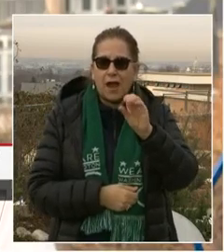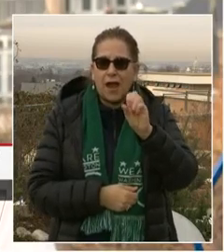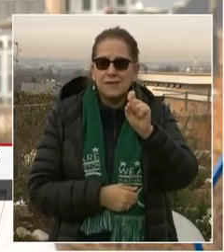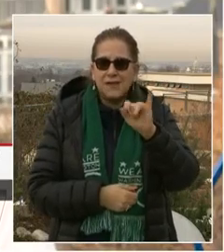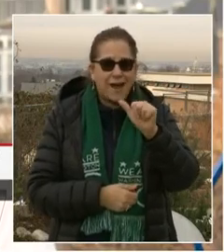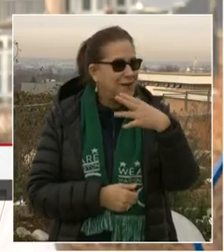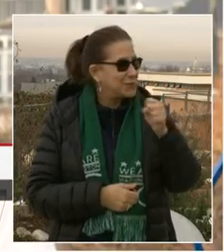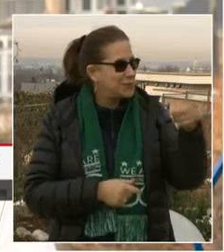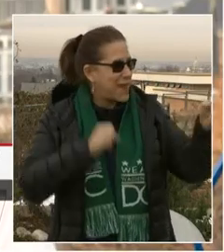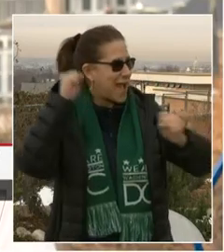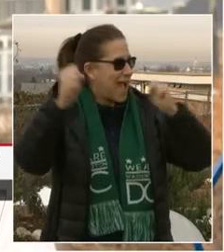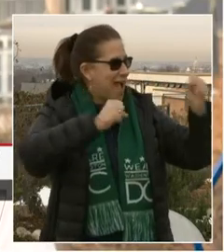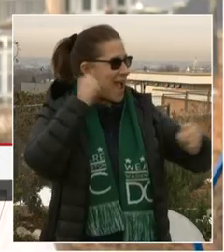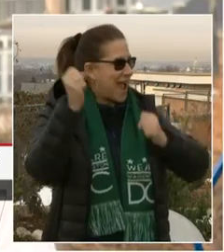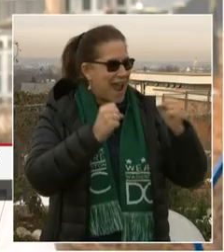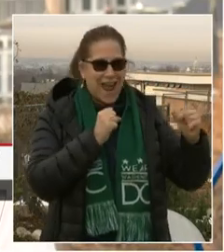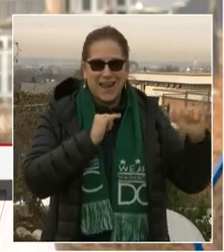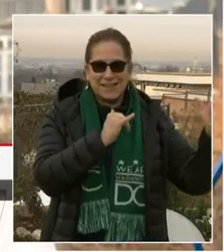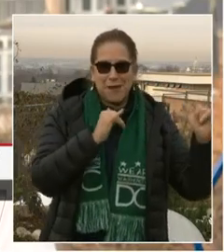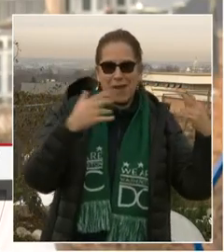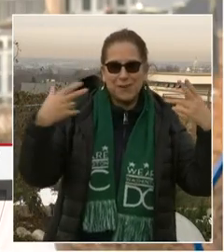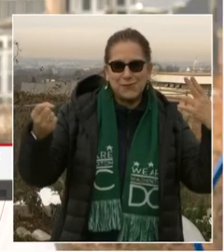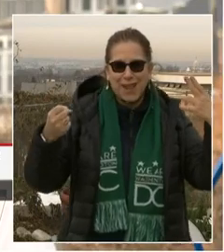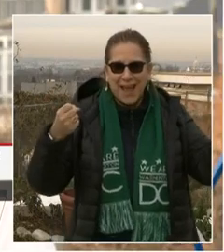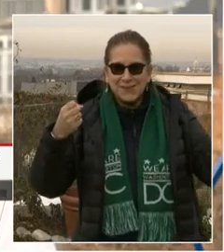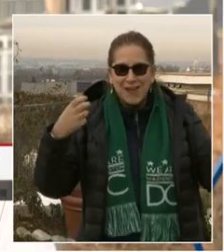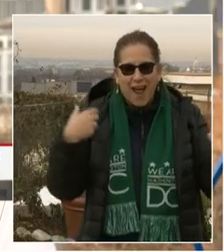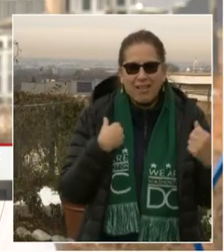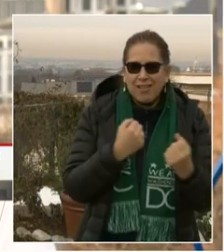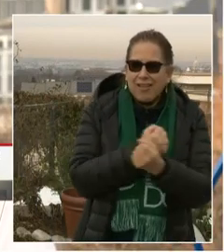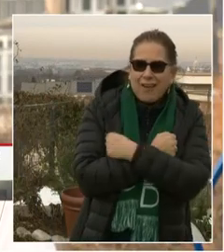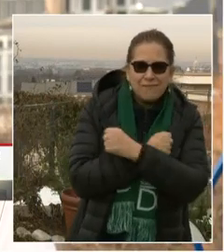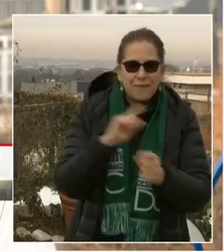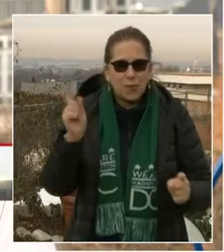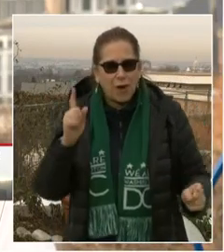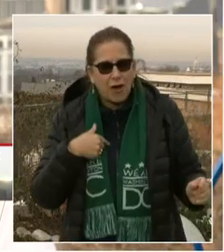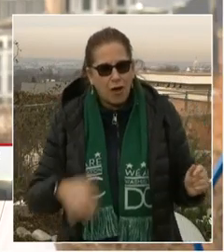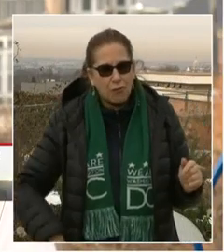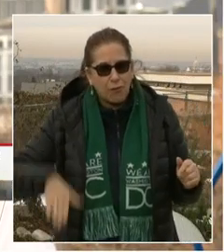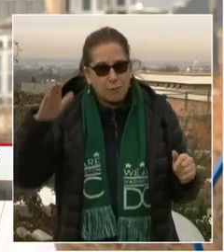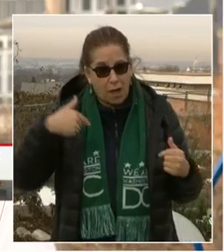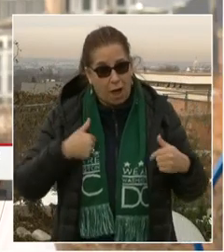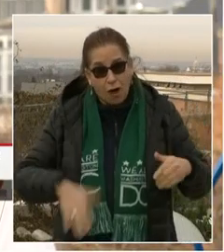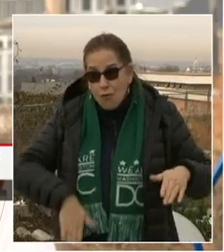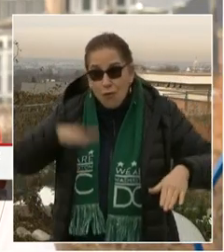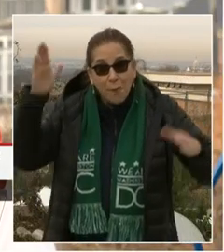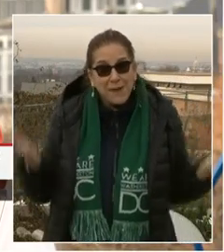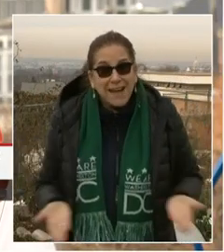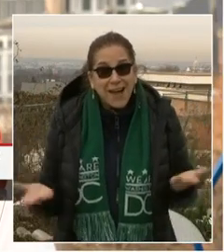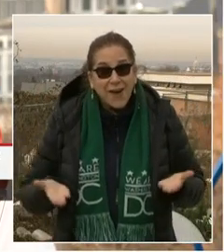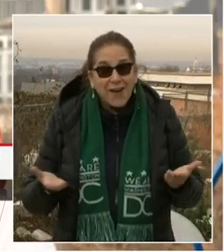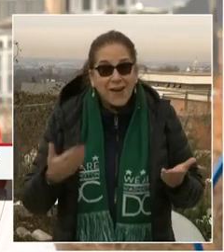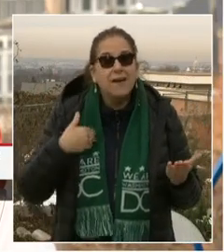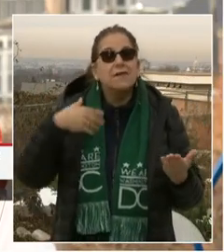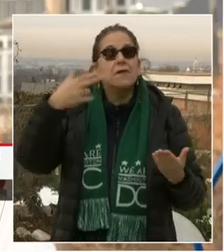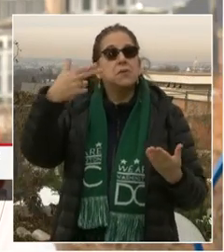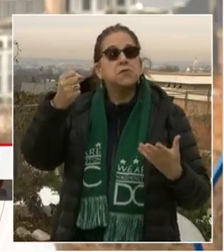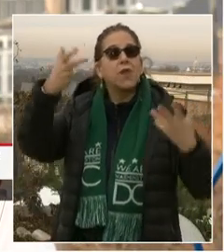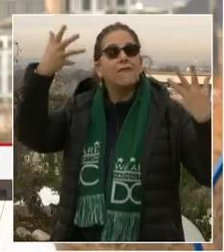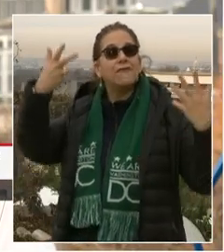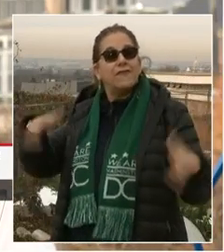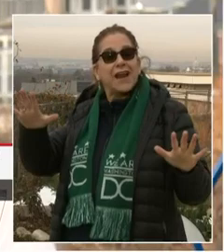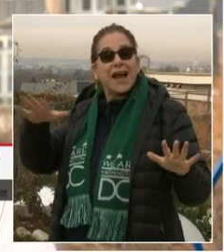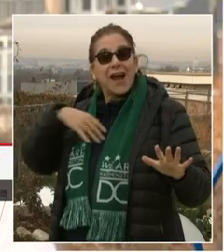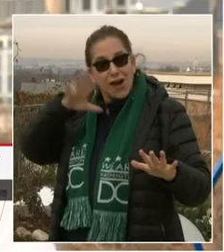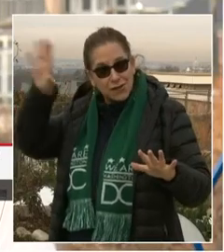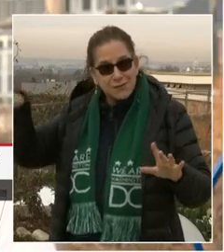I love where I'm from. Right after graduating high school, I got a job at Foot Locker and SunTrust Bank. But I knew I wanted